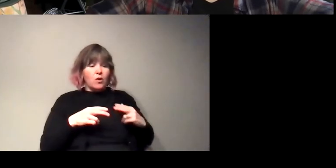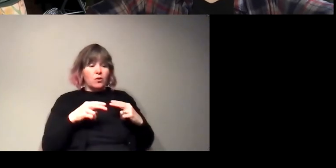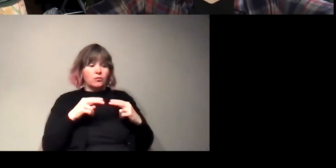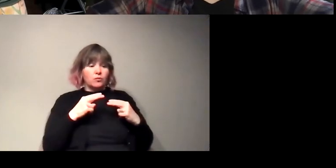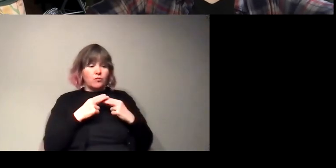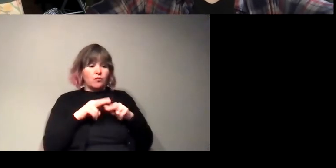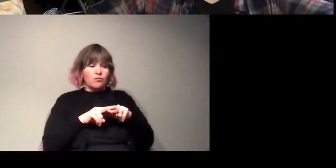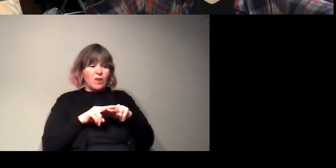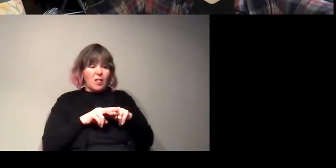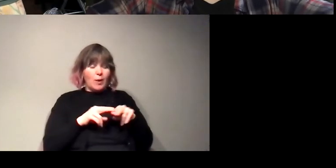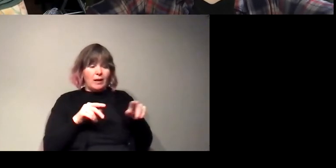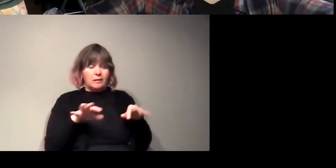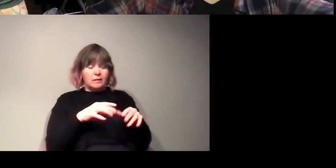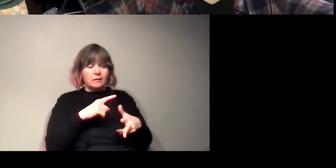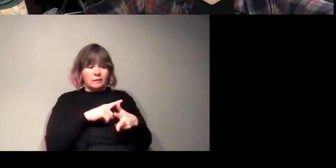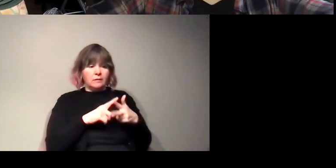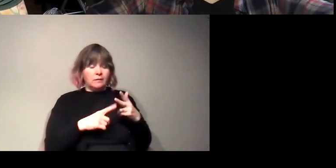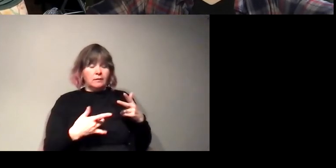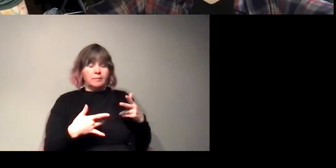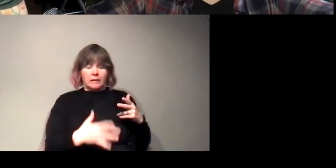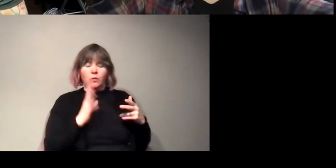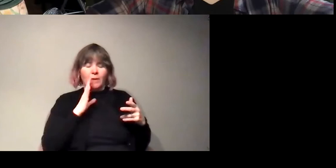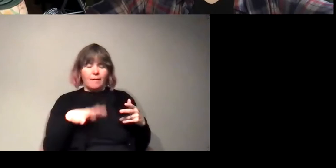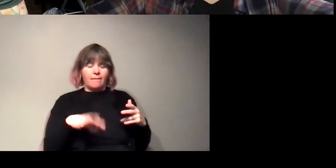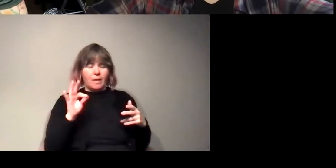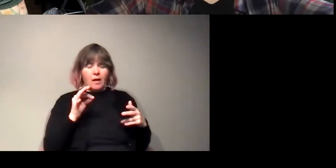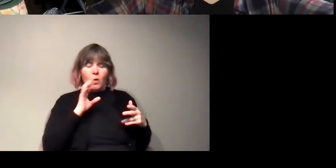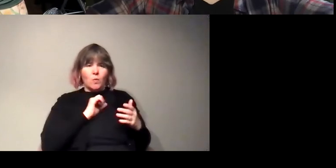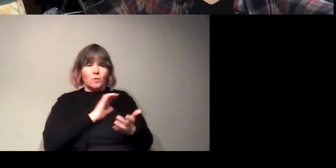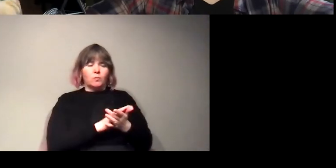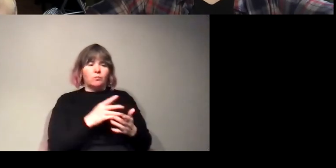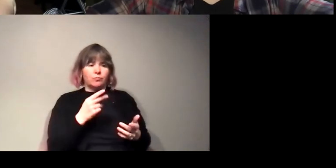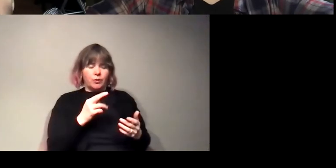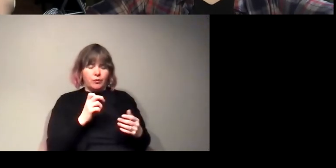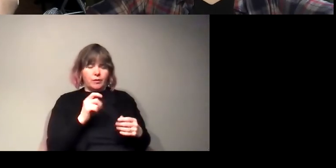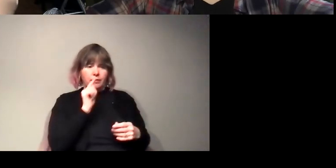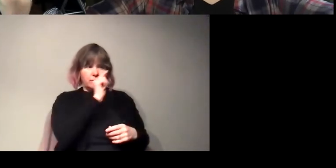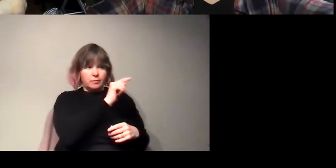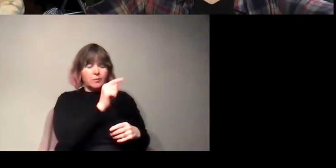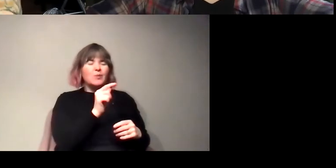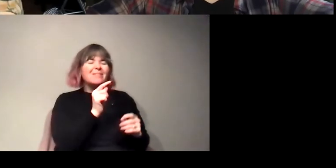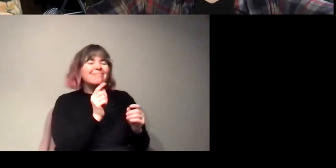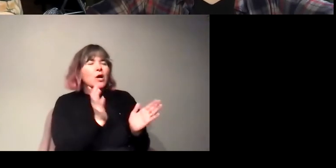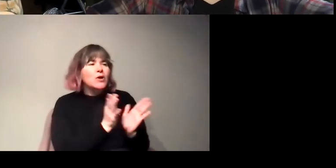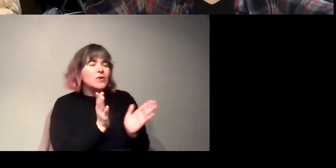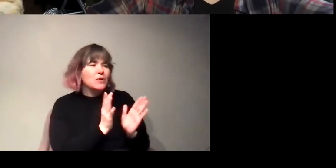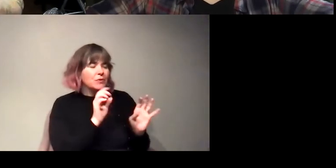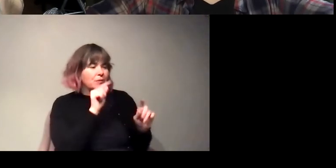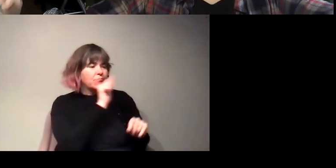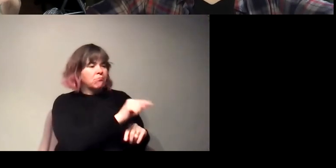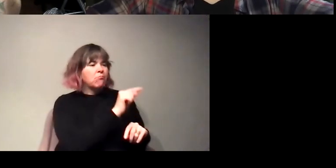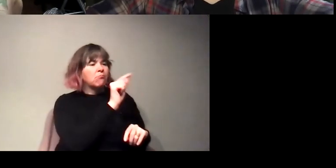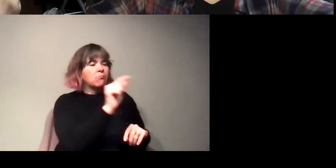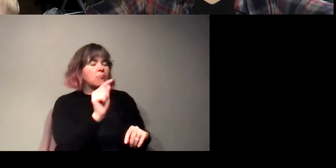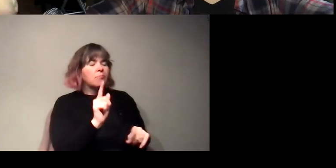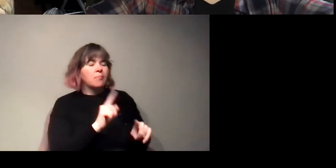the three reliable places to find prairie. And so they're these tiny little patches, but a lot of the work